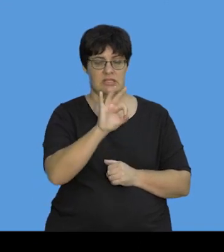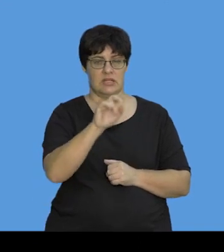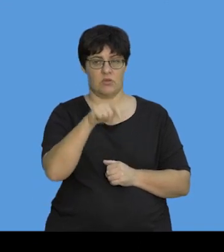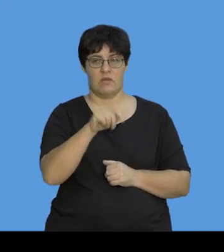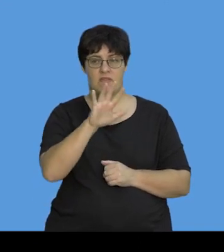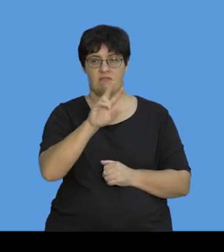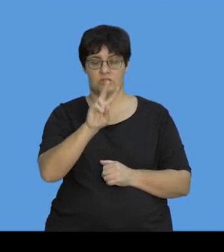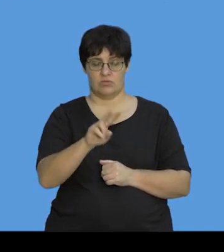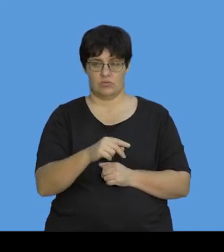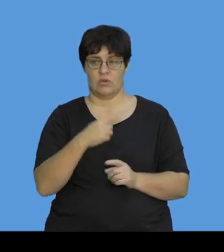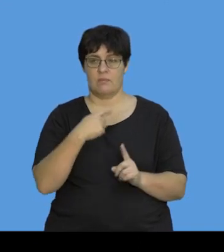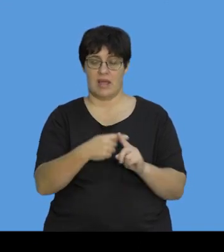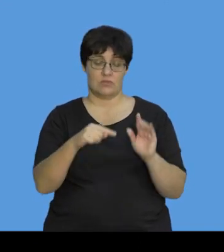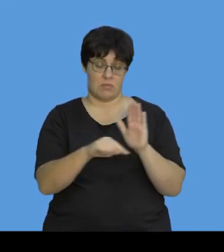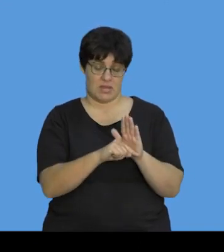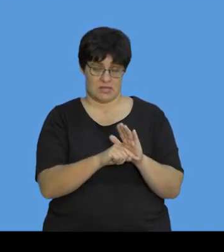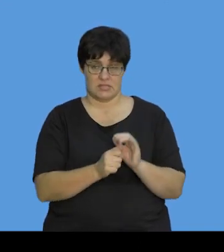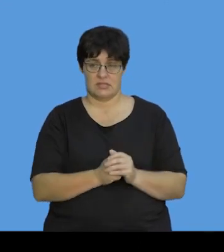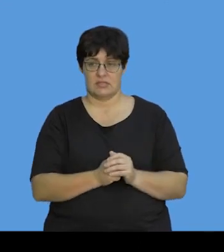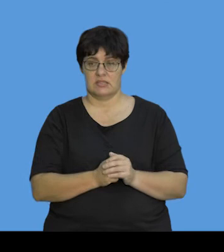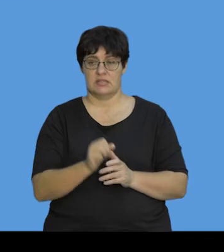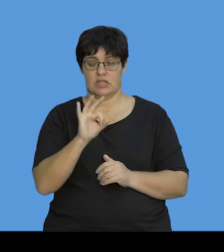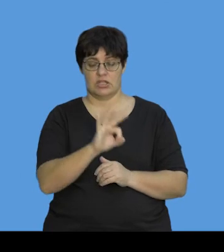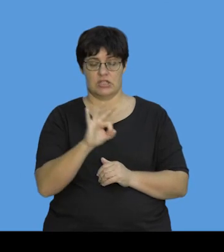23,52 plus or minus